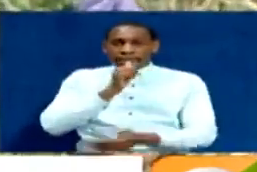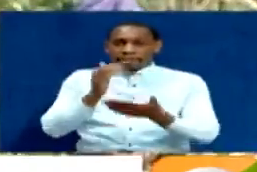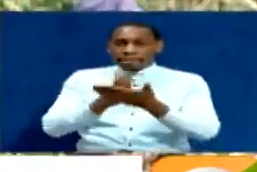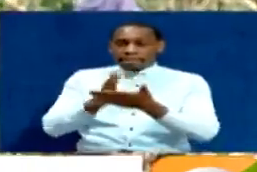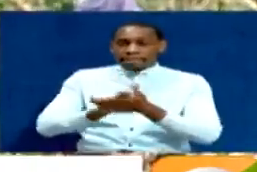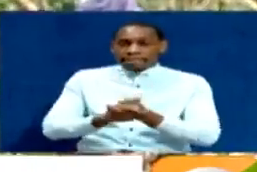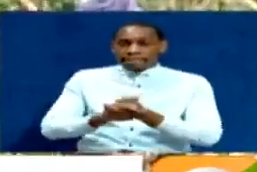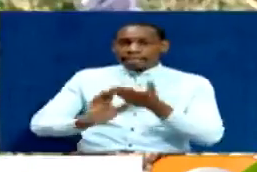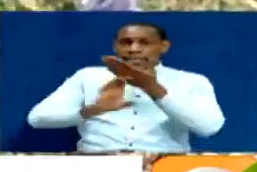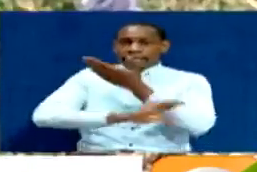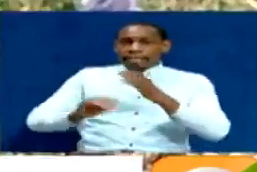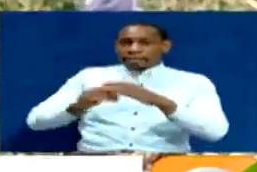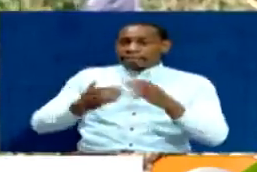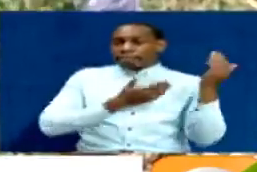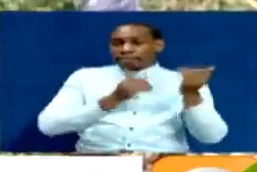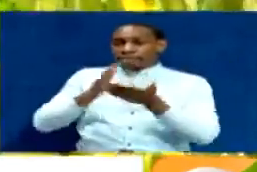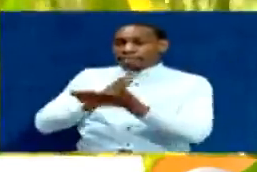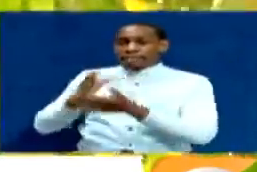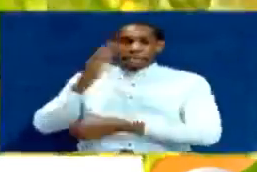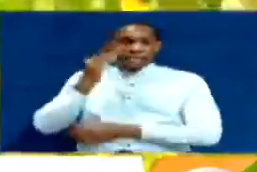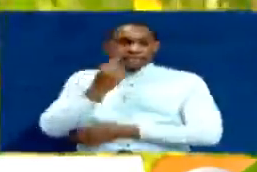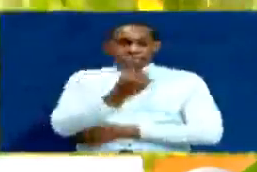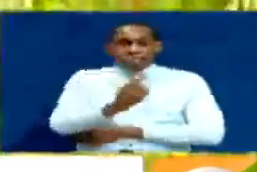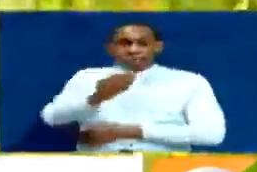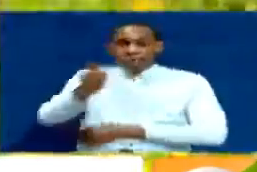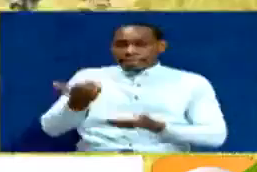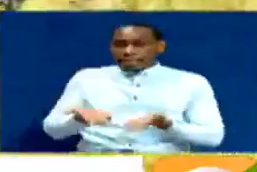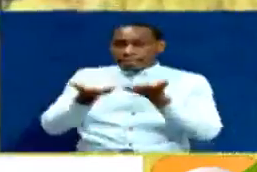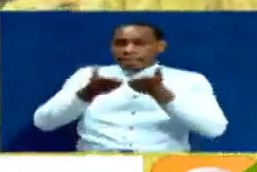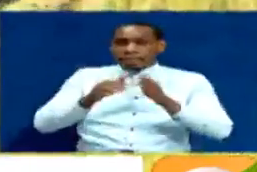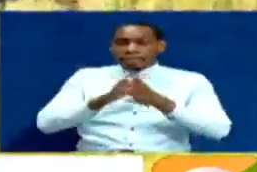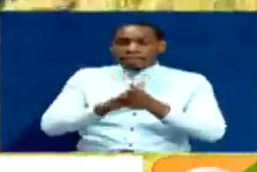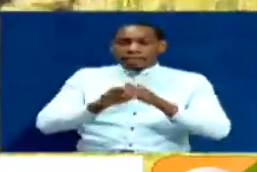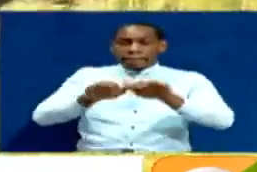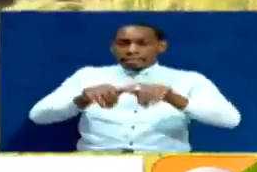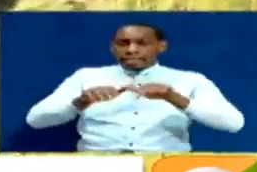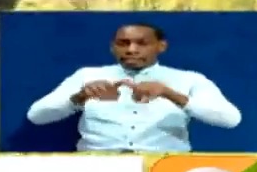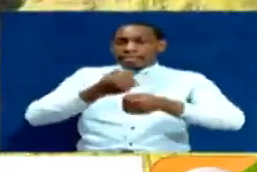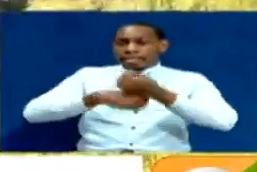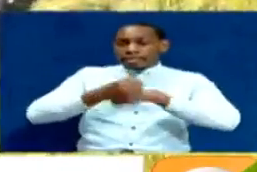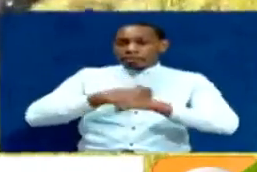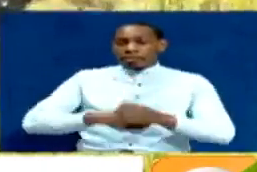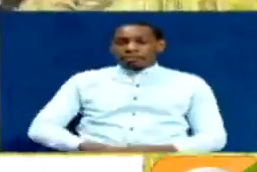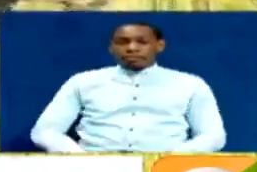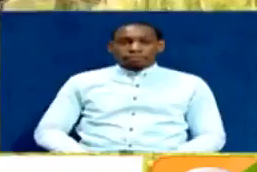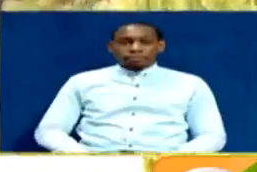Member countries are expected to share experiences with each other on improving agribusiness practices.